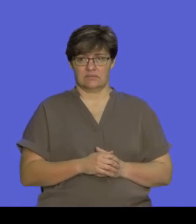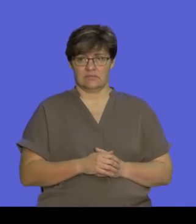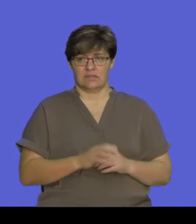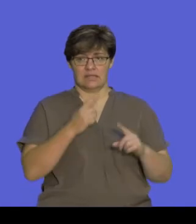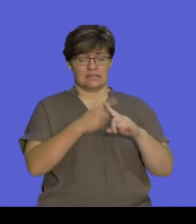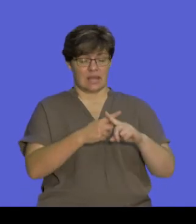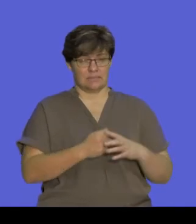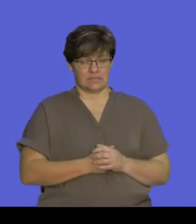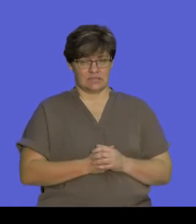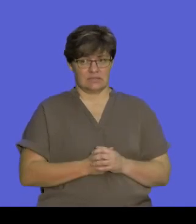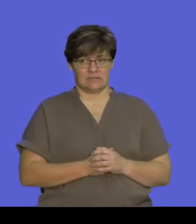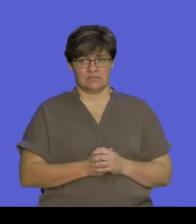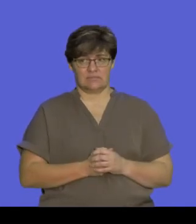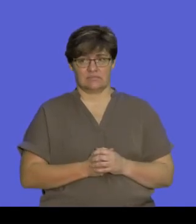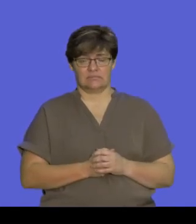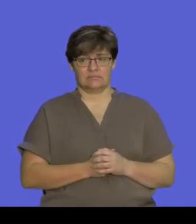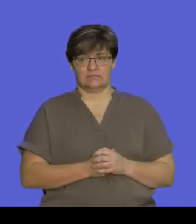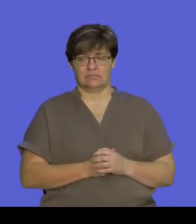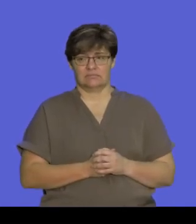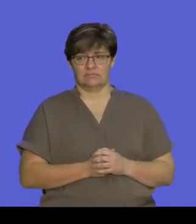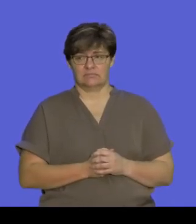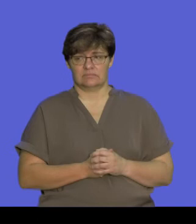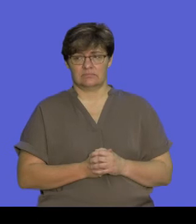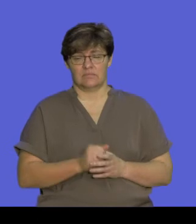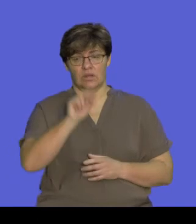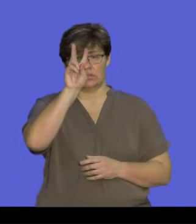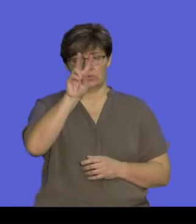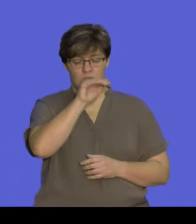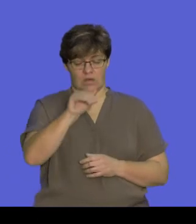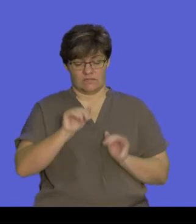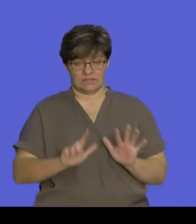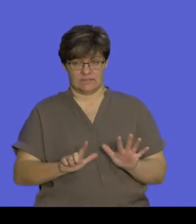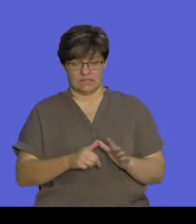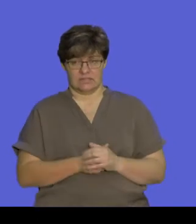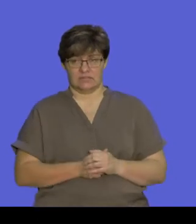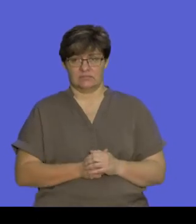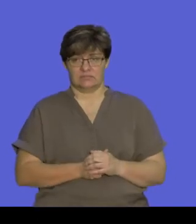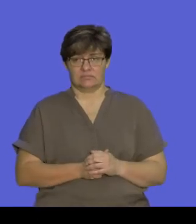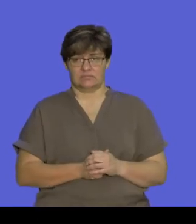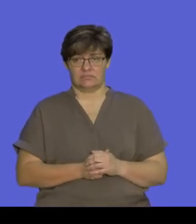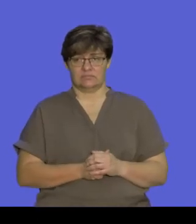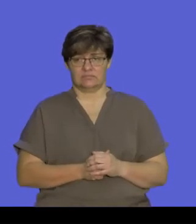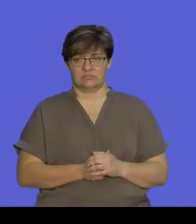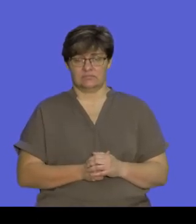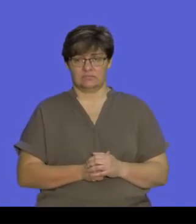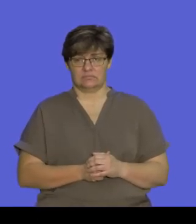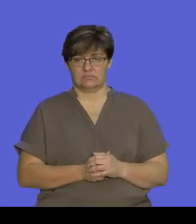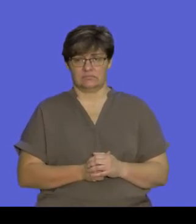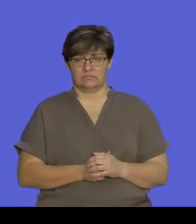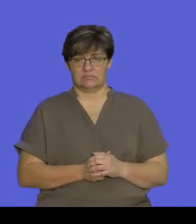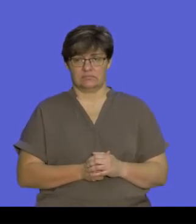multiplied by the fraction again. We want 2/7. So we're going to say that's